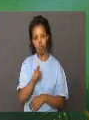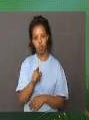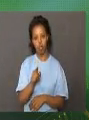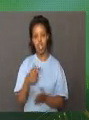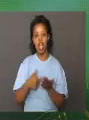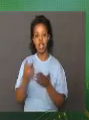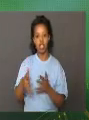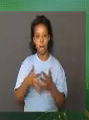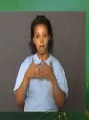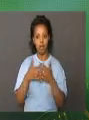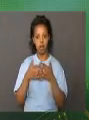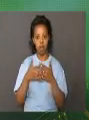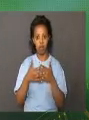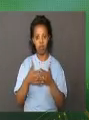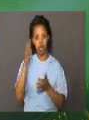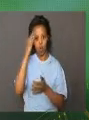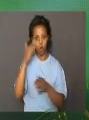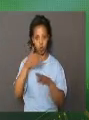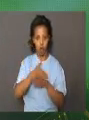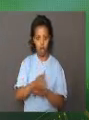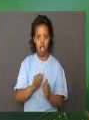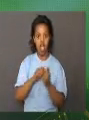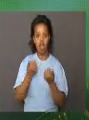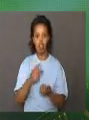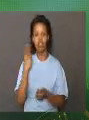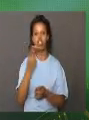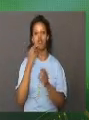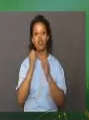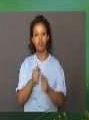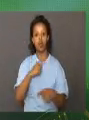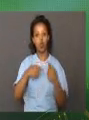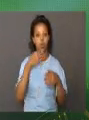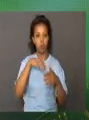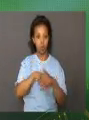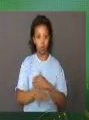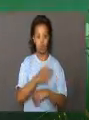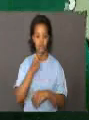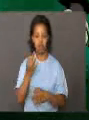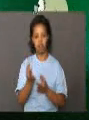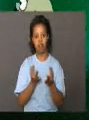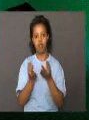materials, describe how they are used in the process.